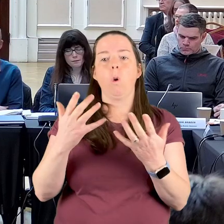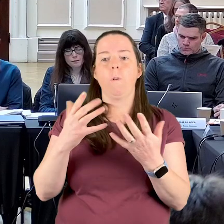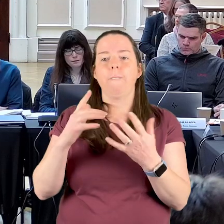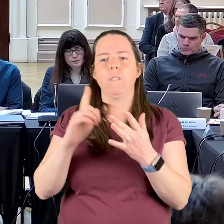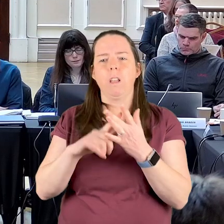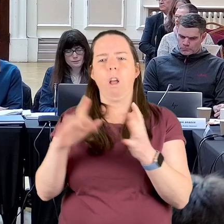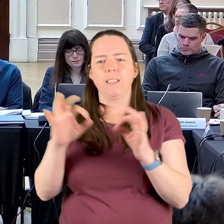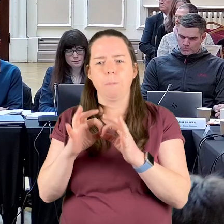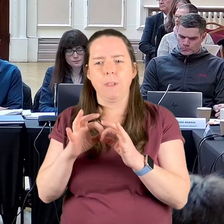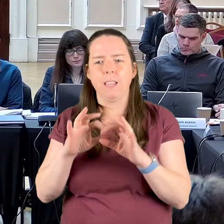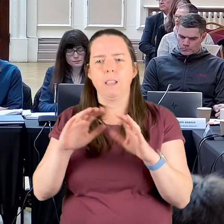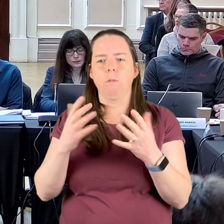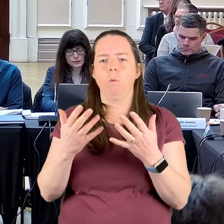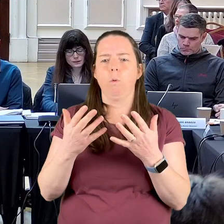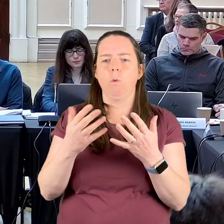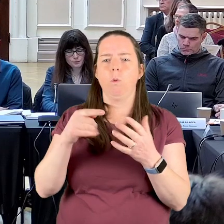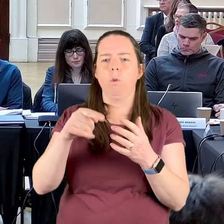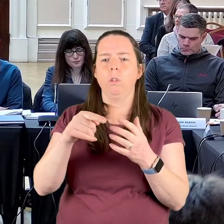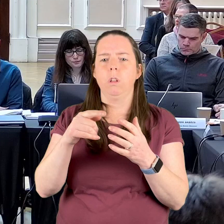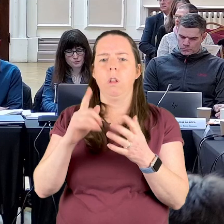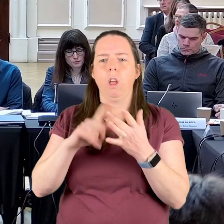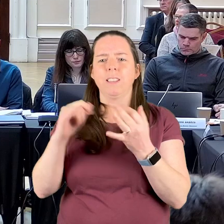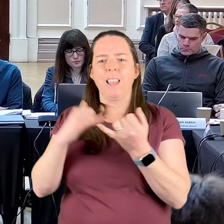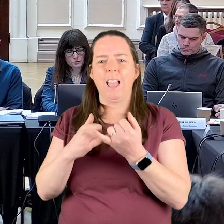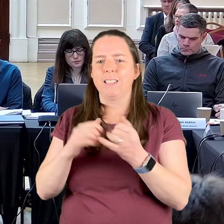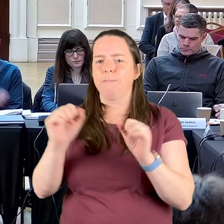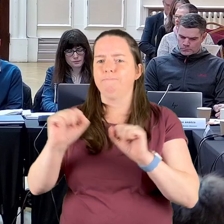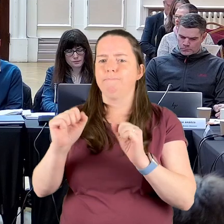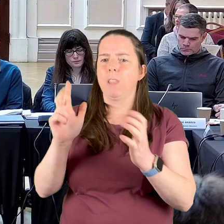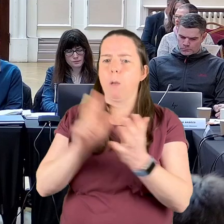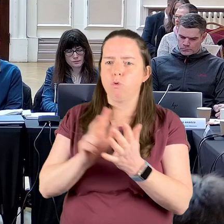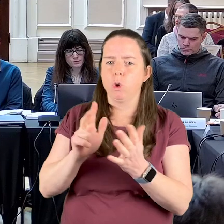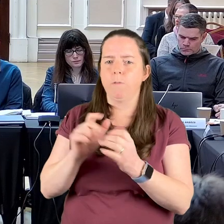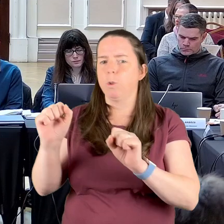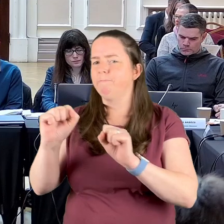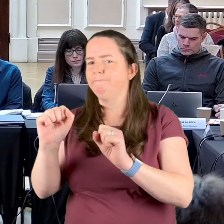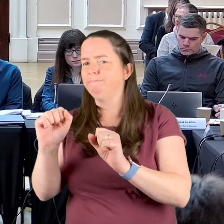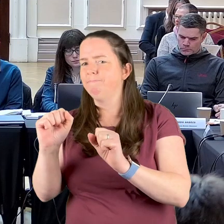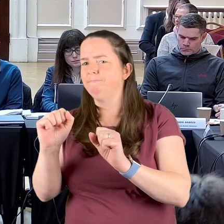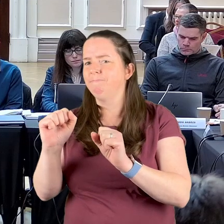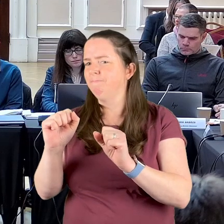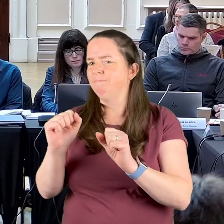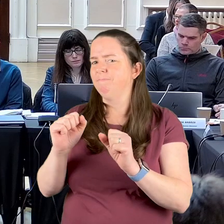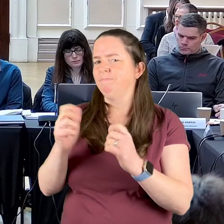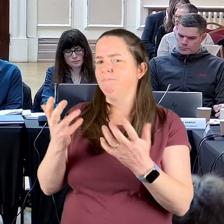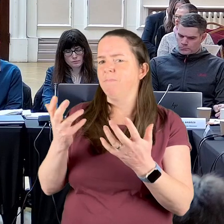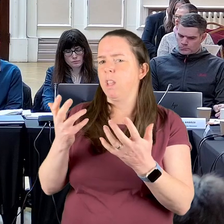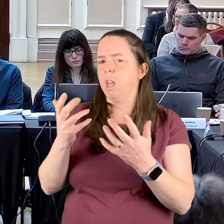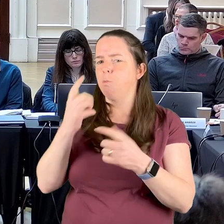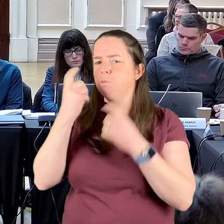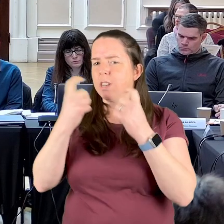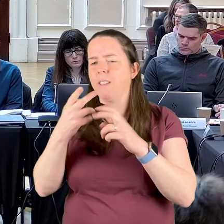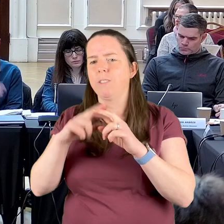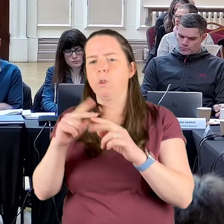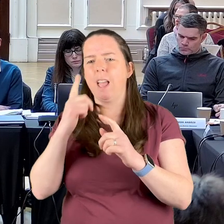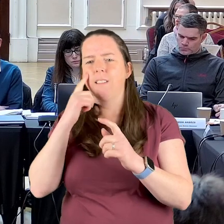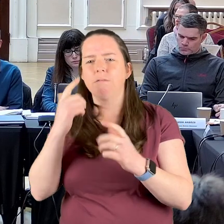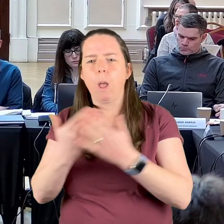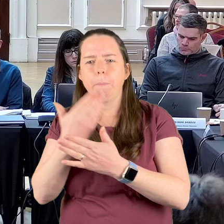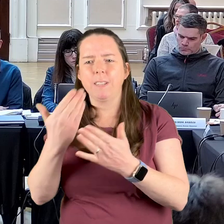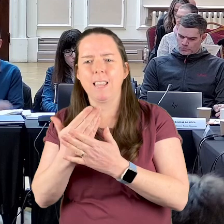things. So far, the ICB or the ICS hasn't approved it or hasn't approved it. I wonder if there's